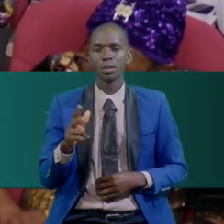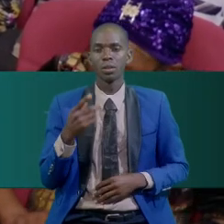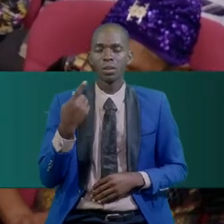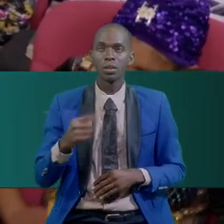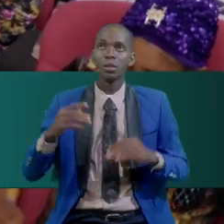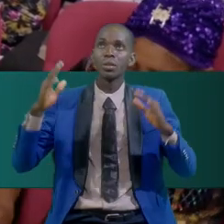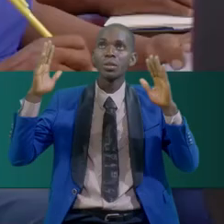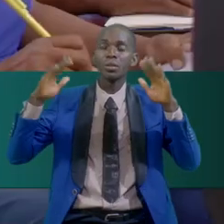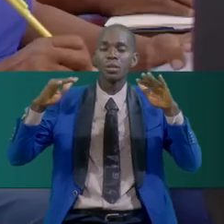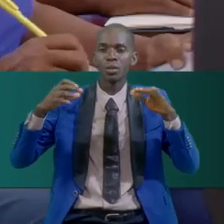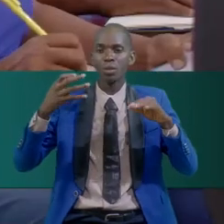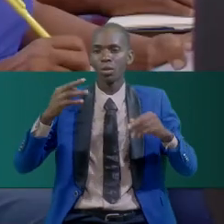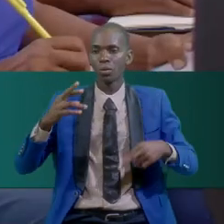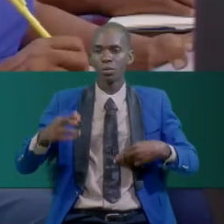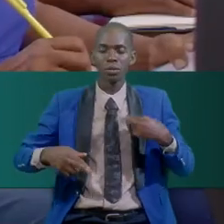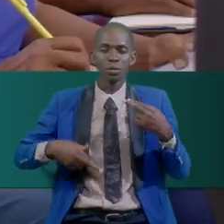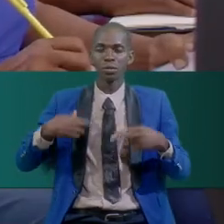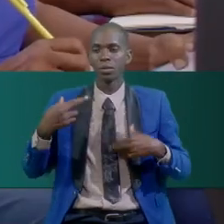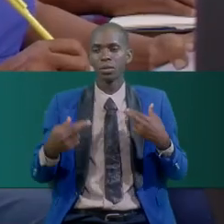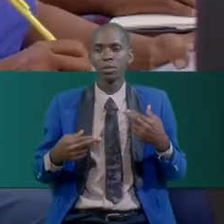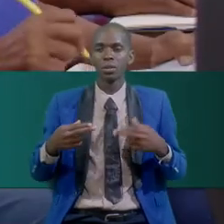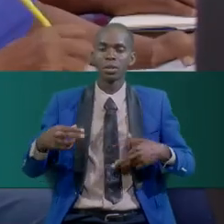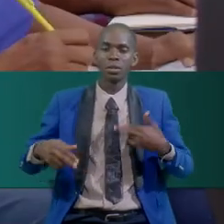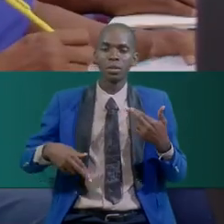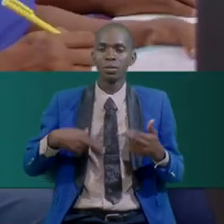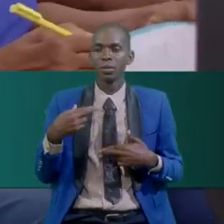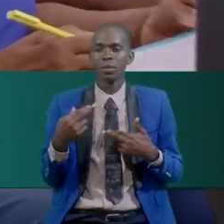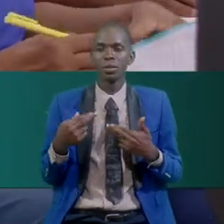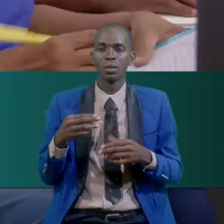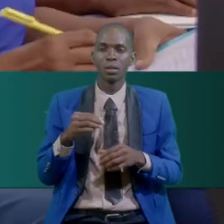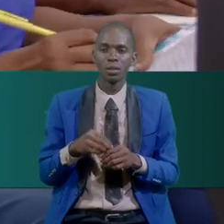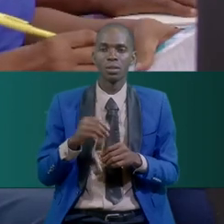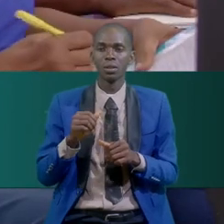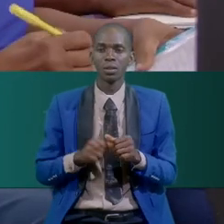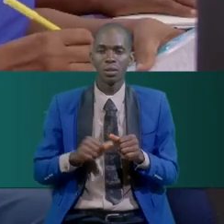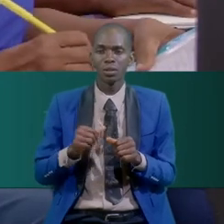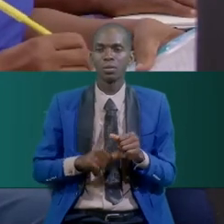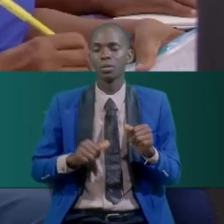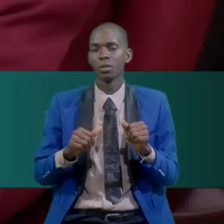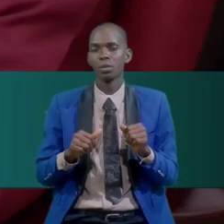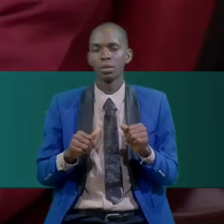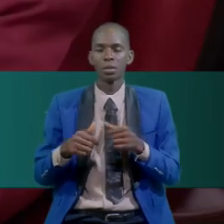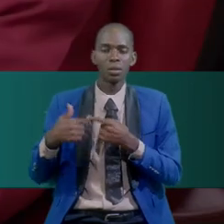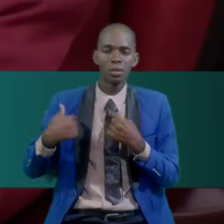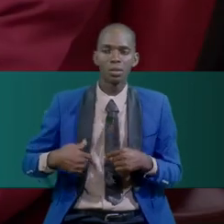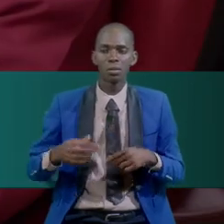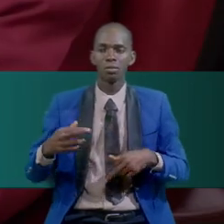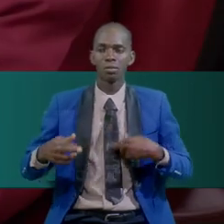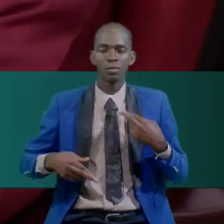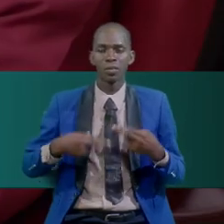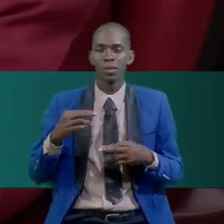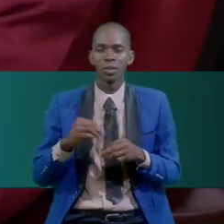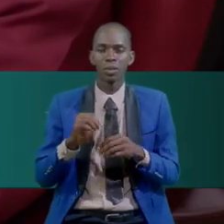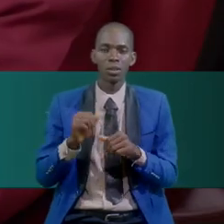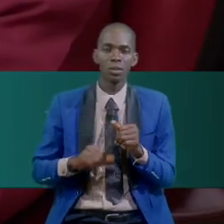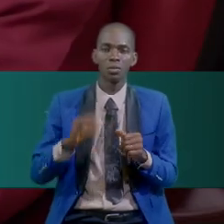revival. Revival in every soul. Revival in every heart. Revival in every minister. So that as